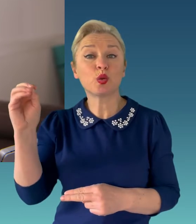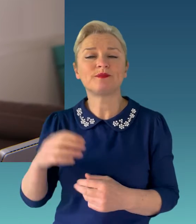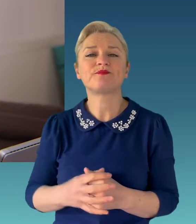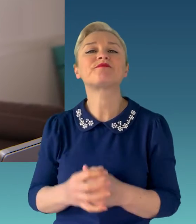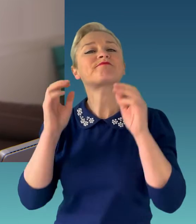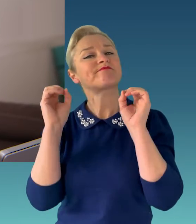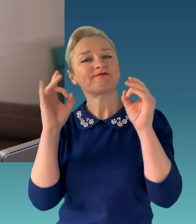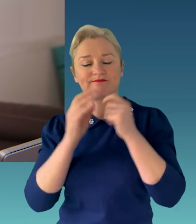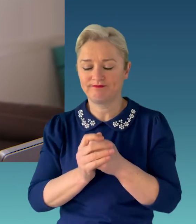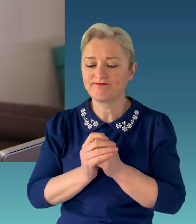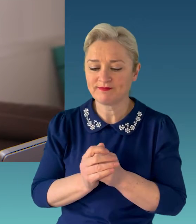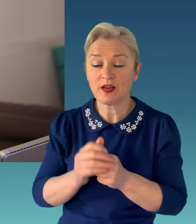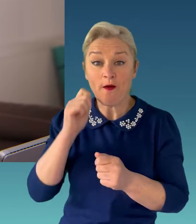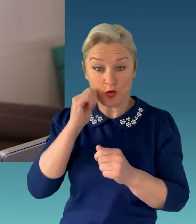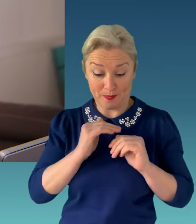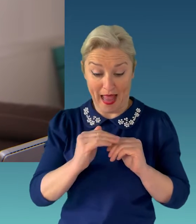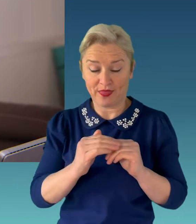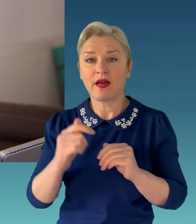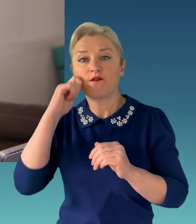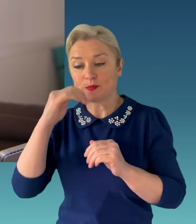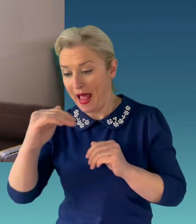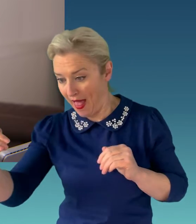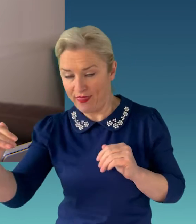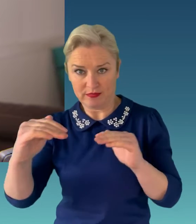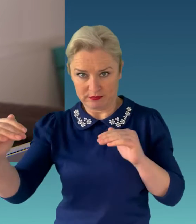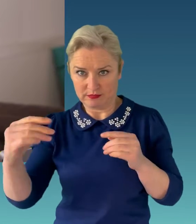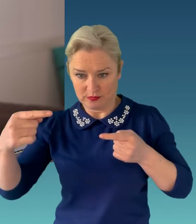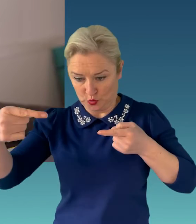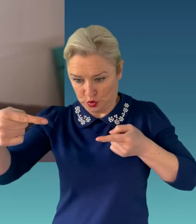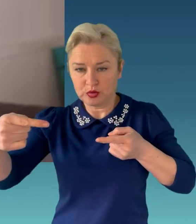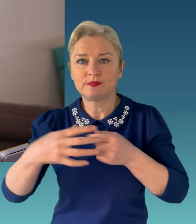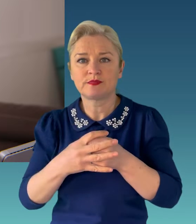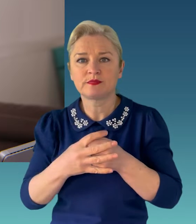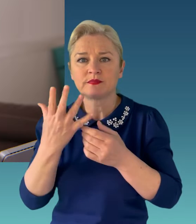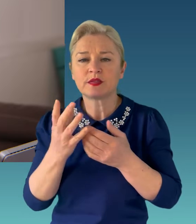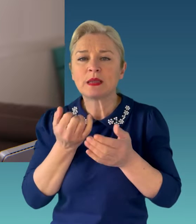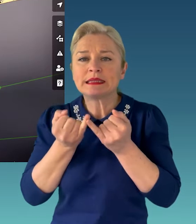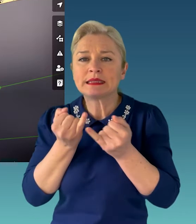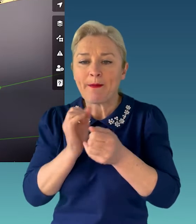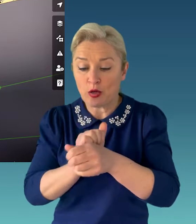Okay, I've added 2 footpaths, but now I want to add details of the crossing from one path to the other.